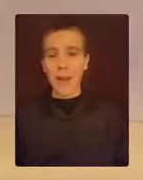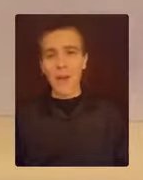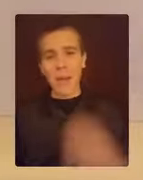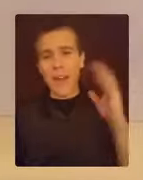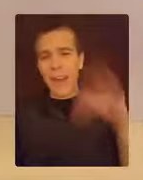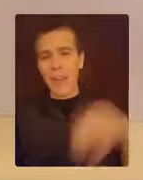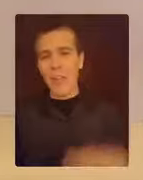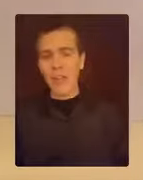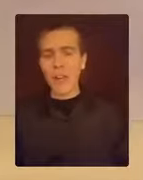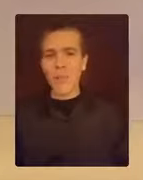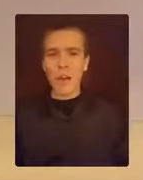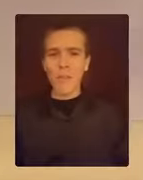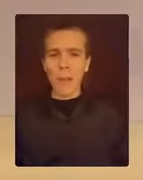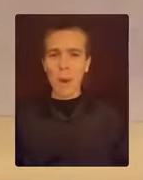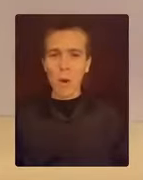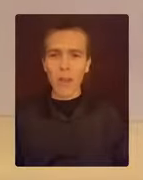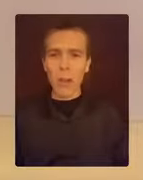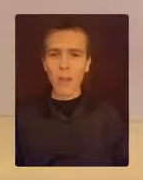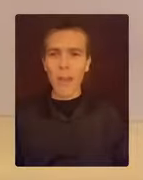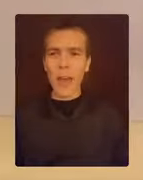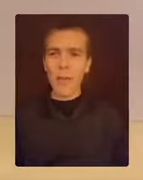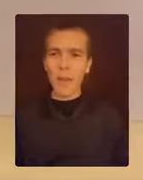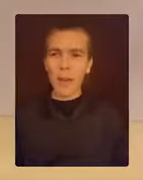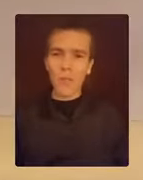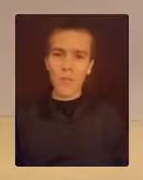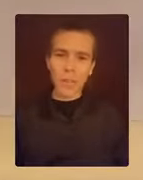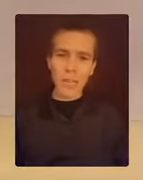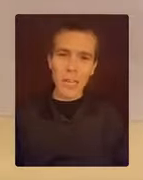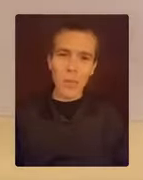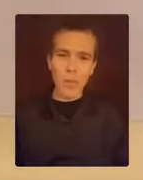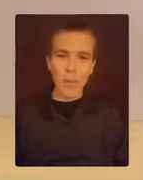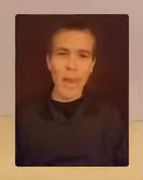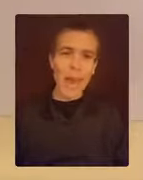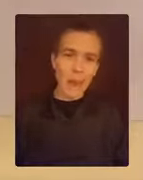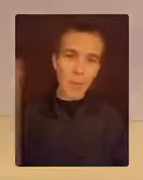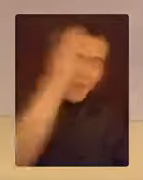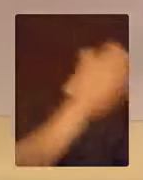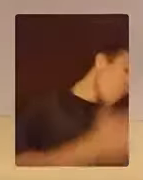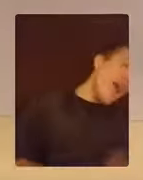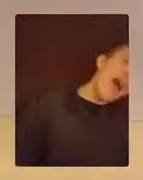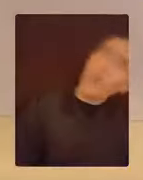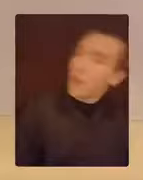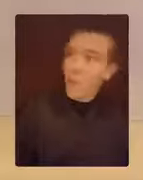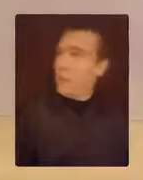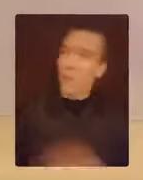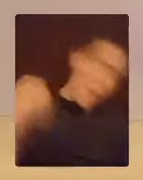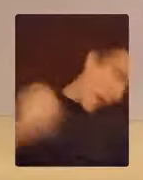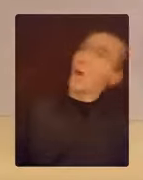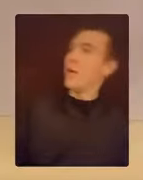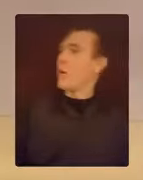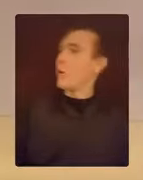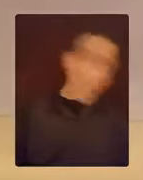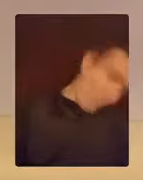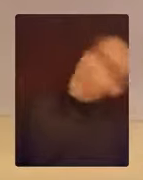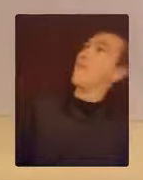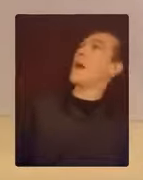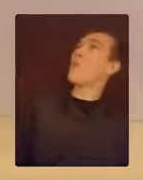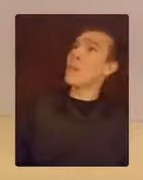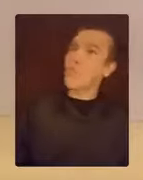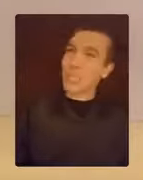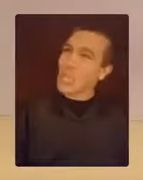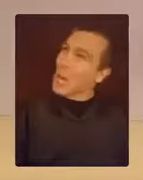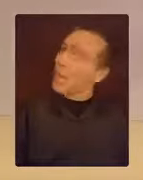like, okay, I didn't think nothing of it. And I walk out the cabin, and all of a sudden get hit with a cat. I'm like, meow, woof. I'm